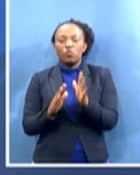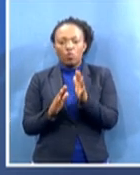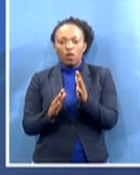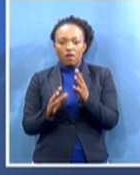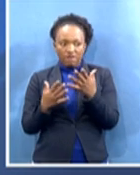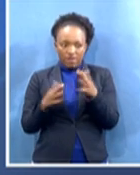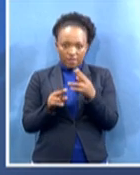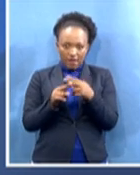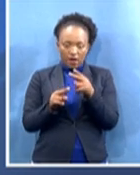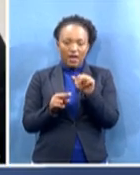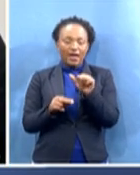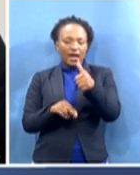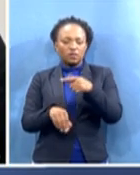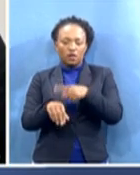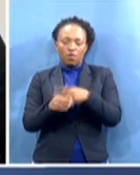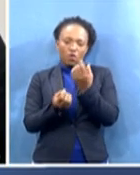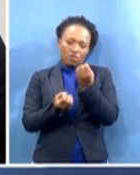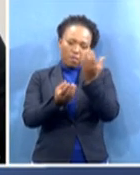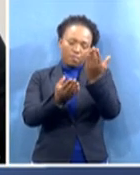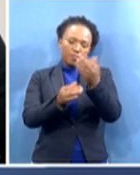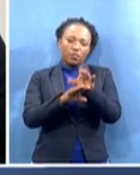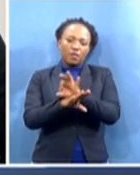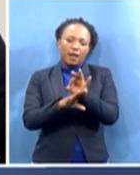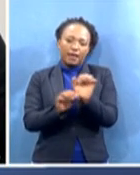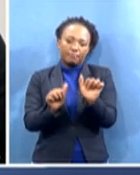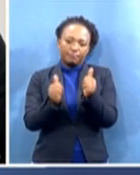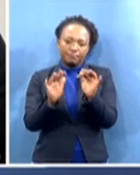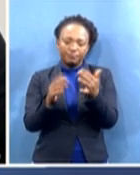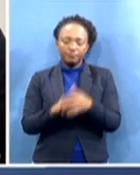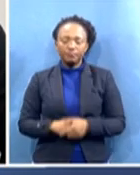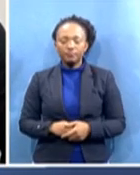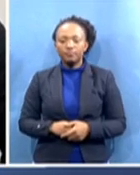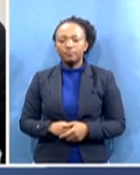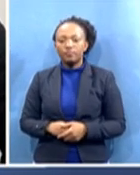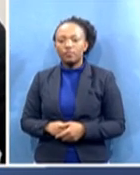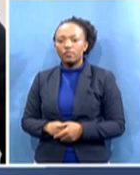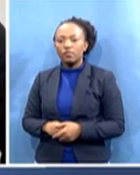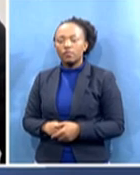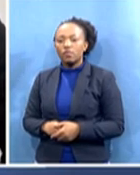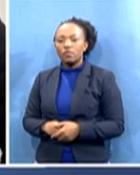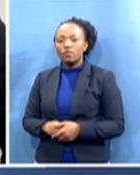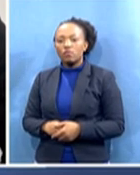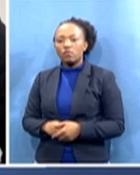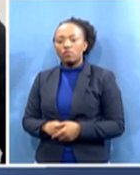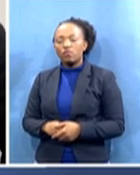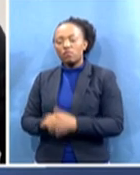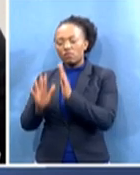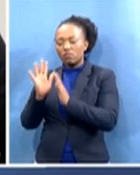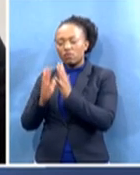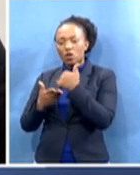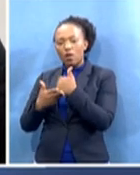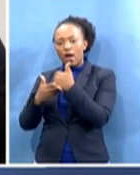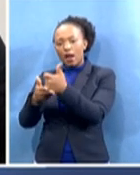do. Give us a sense of how you are assisting the affected people and families, the victims of this